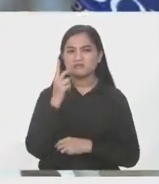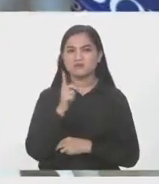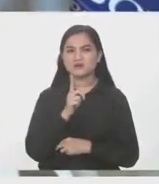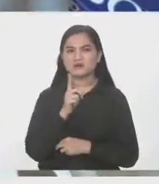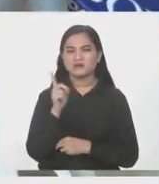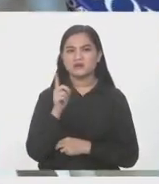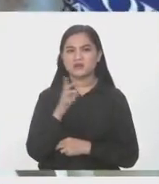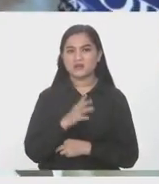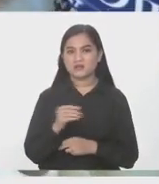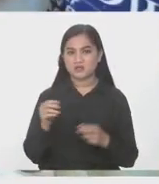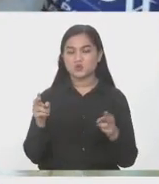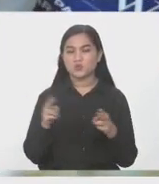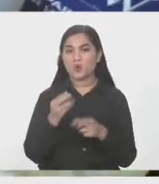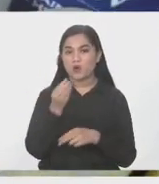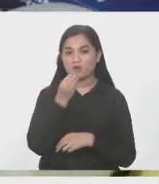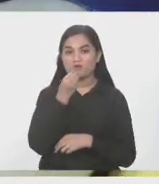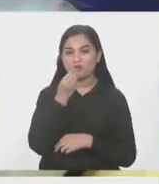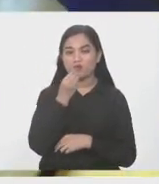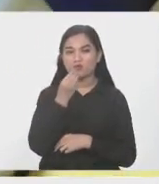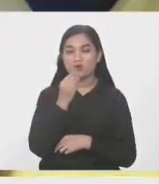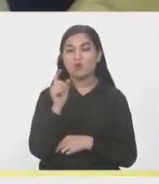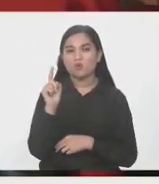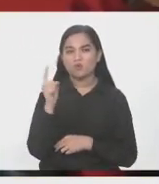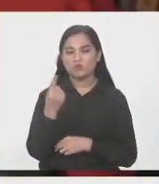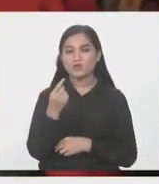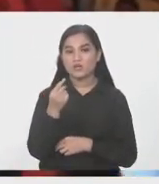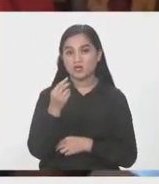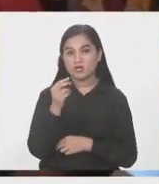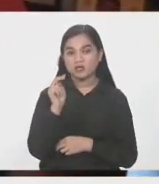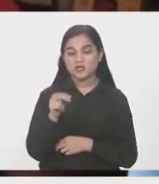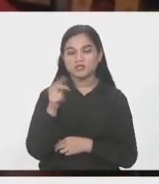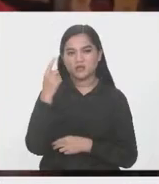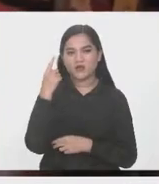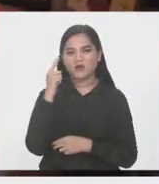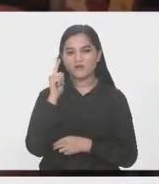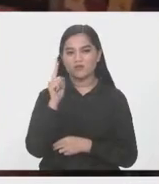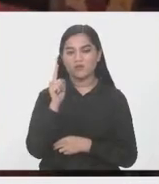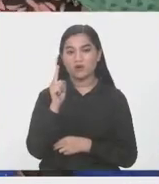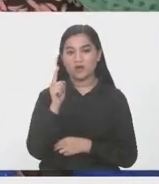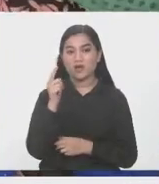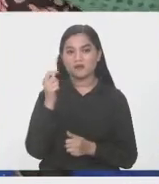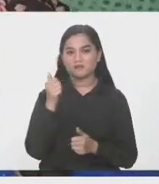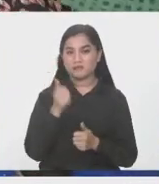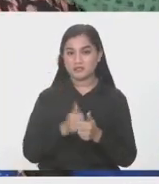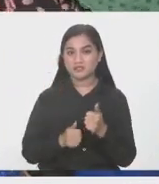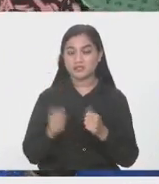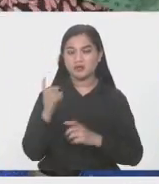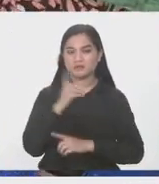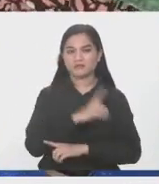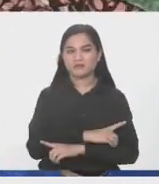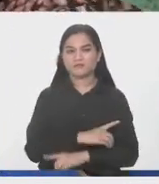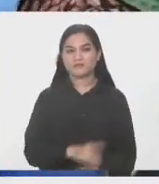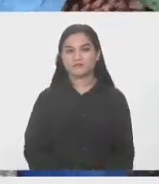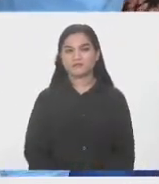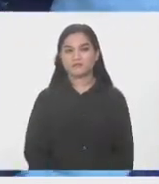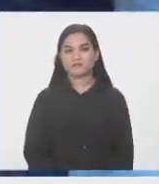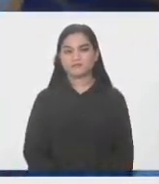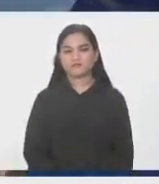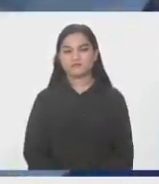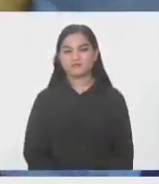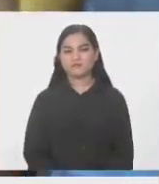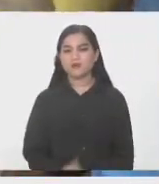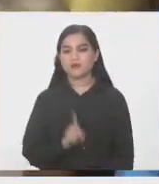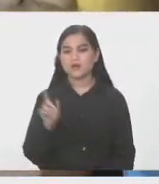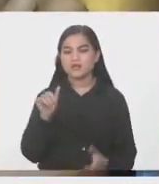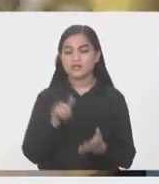see where they cook their food, one only needs to turn around. Oh, here. Yeah. Oh, so it's that's your